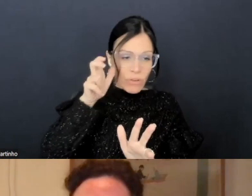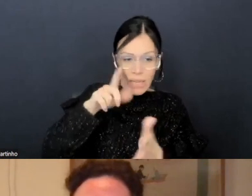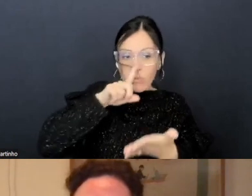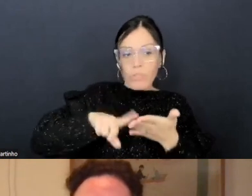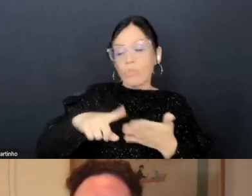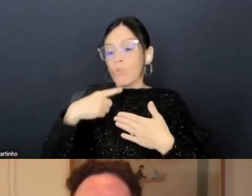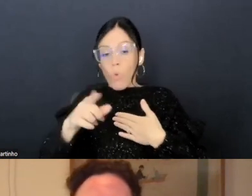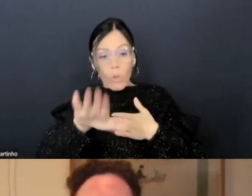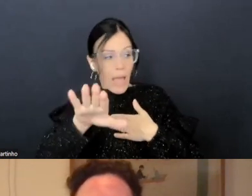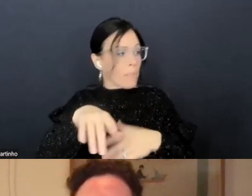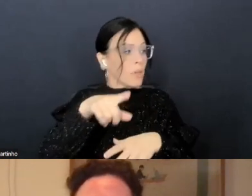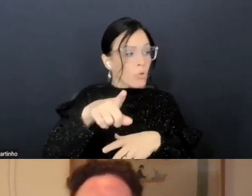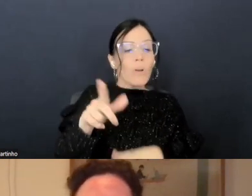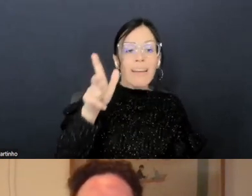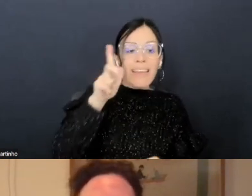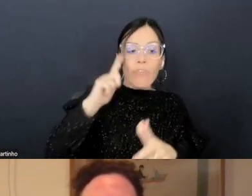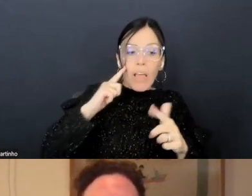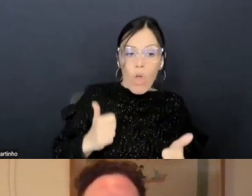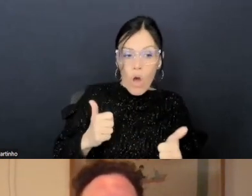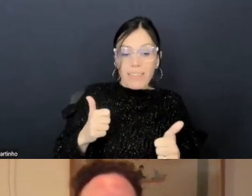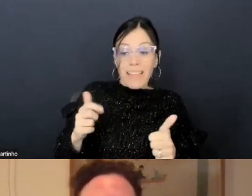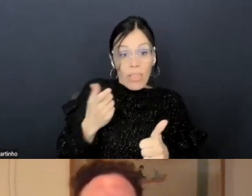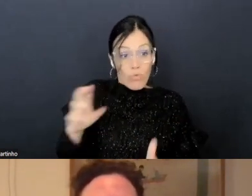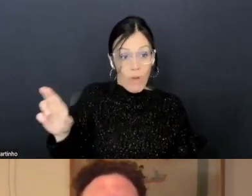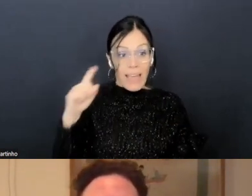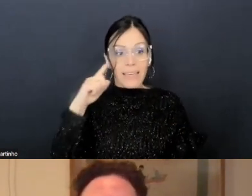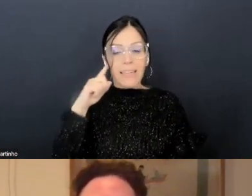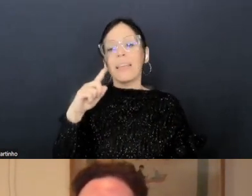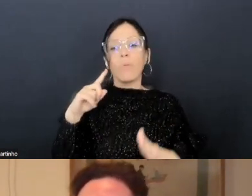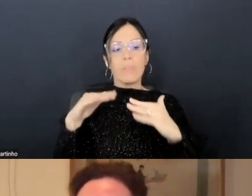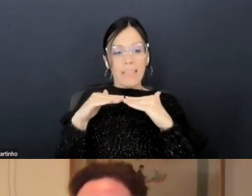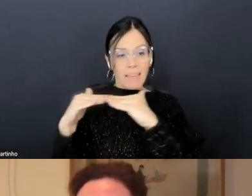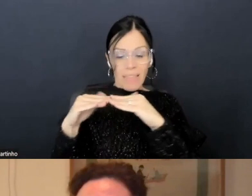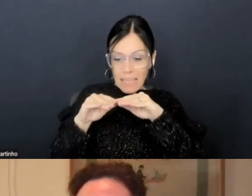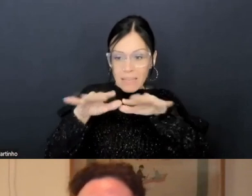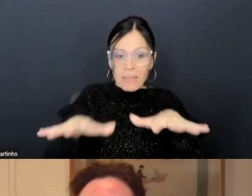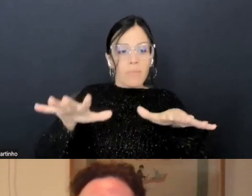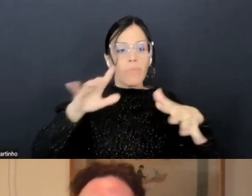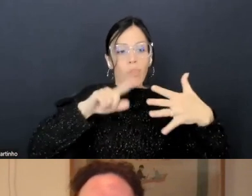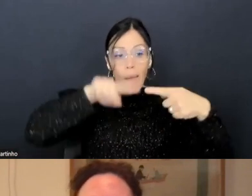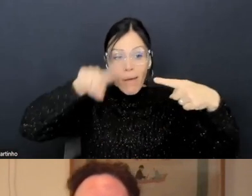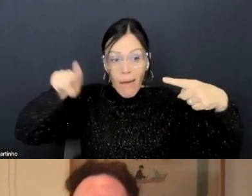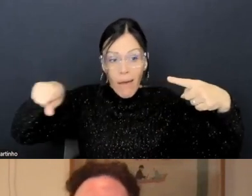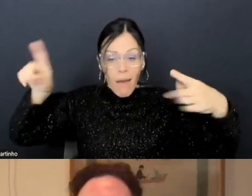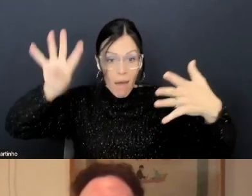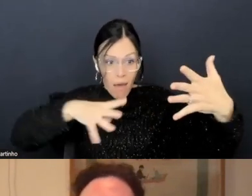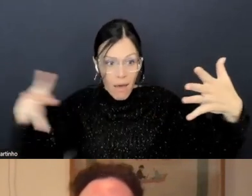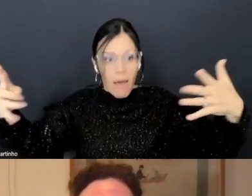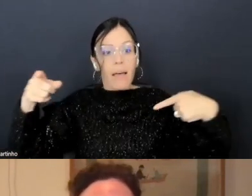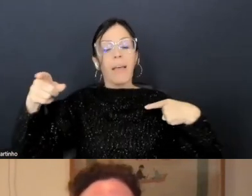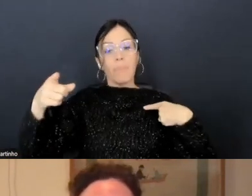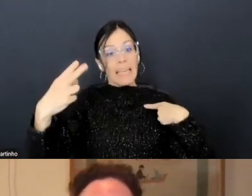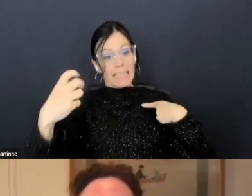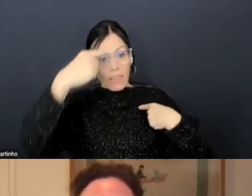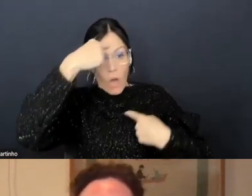hearing loss in the right ear was evenly distributed across the frequency range because he believed